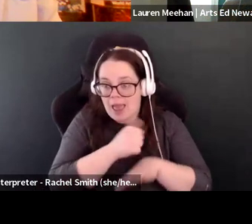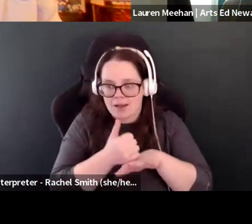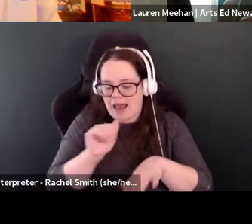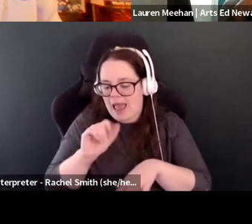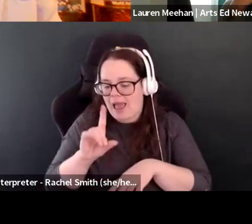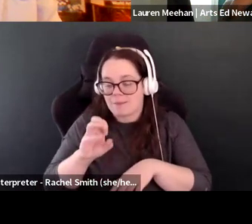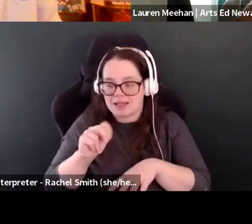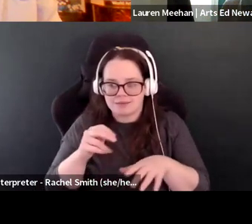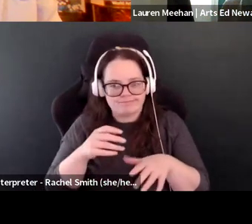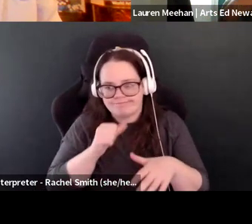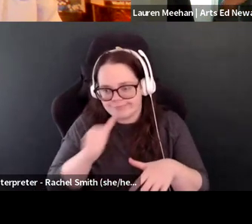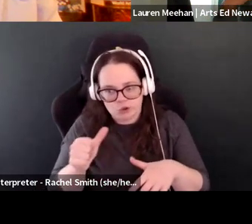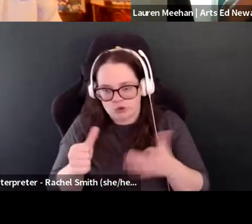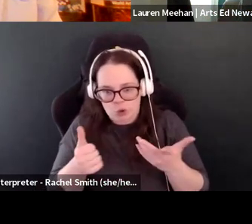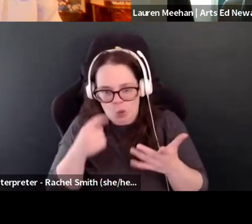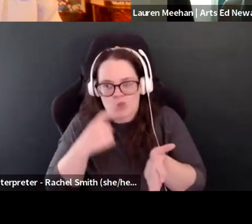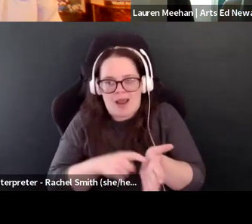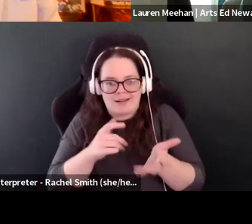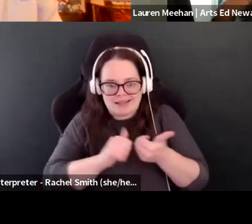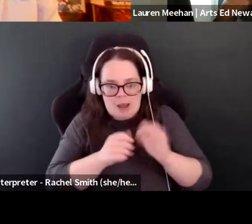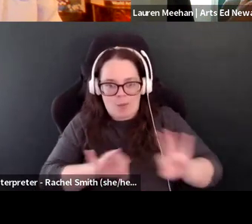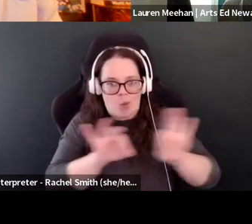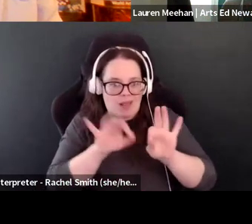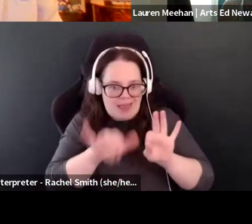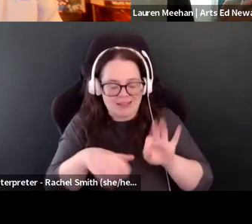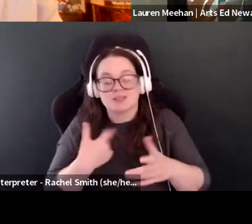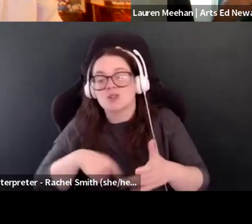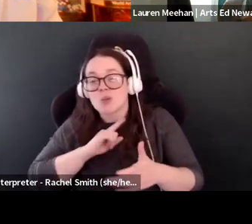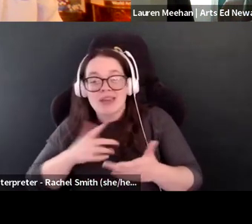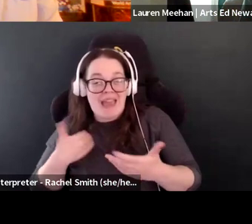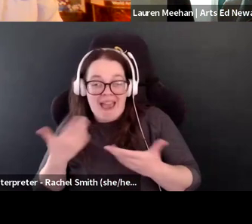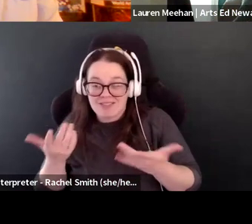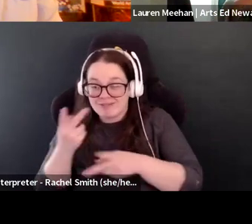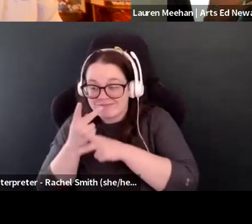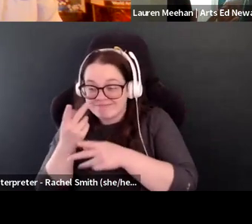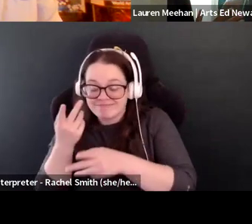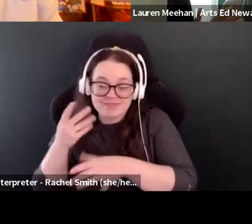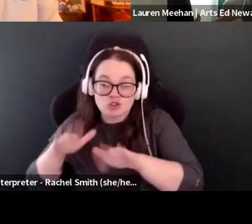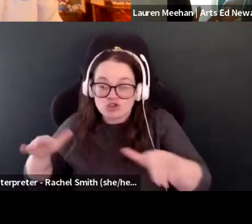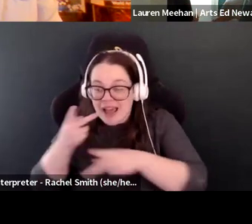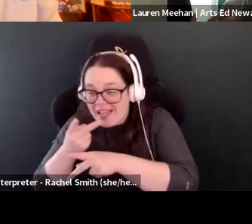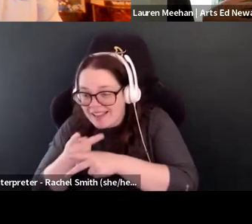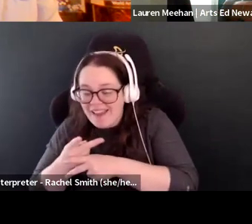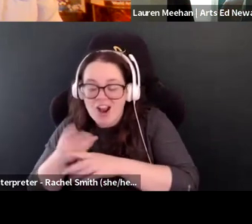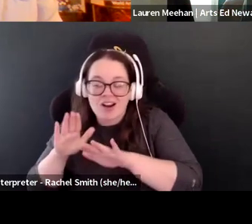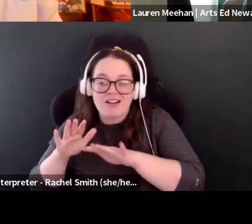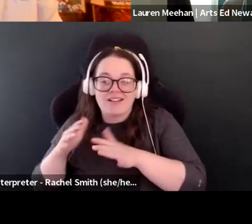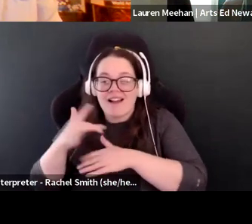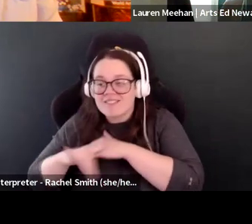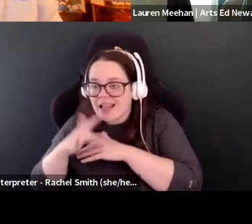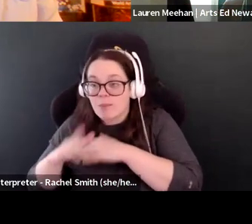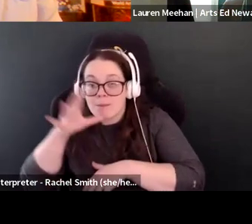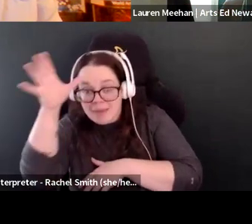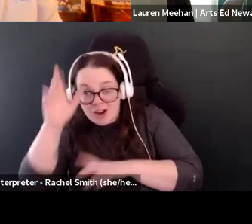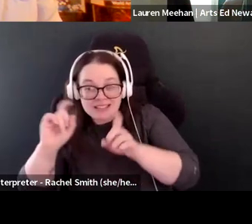building community. We offer dinner, we have childcare available, parents get stipends to really make sure that all the barriers are eliminated in order for